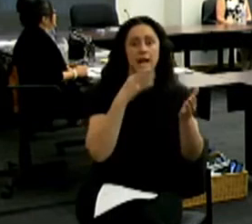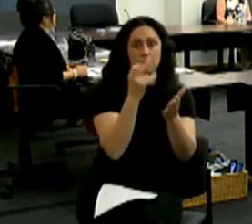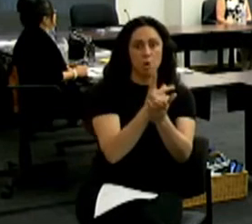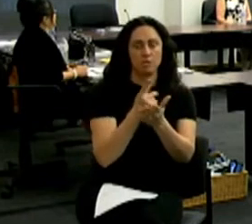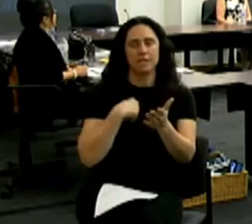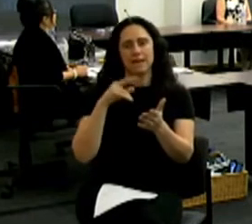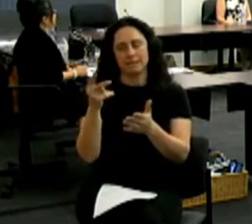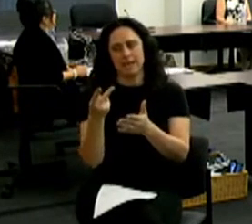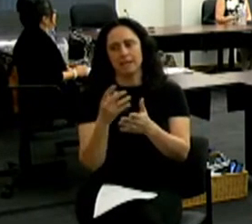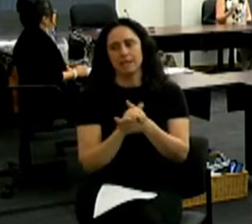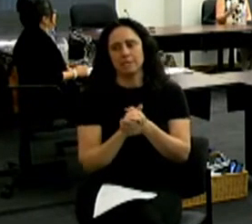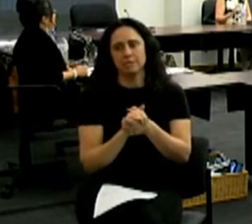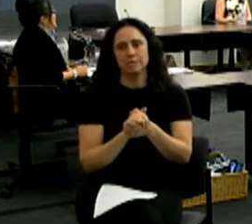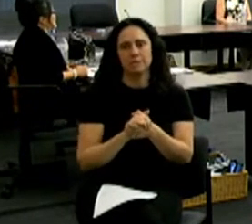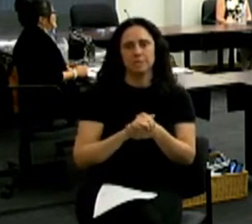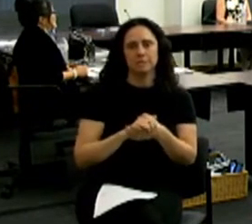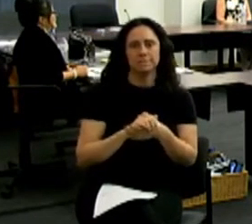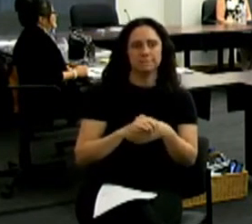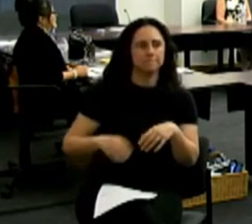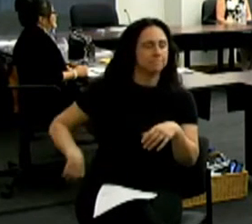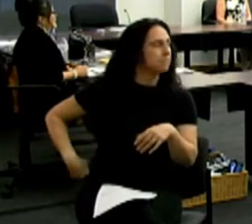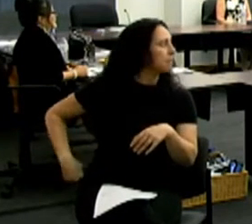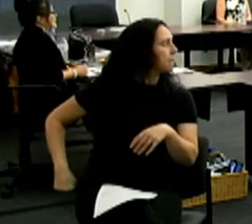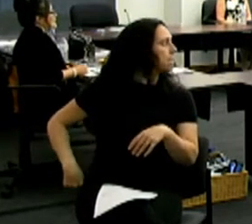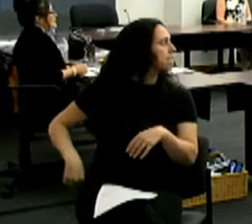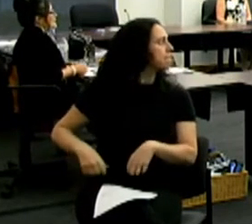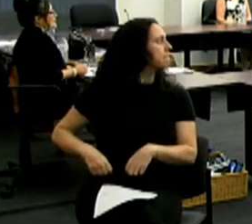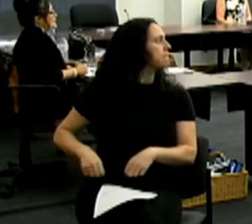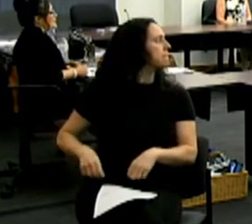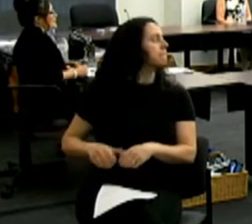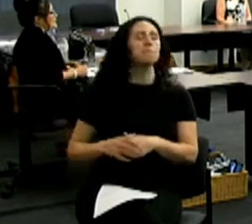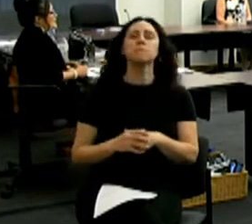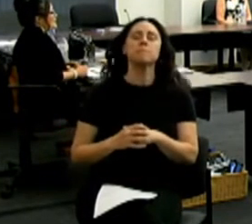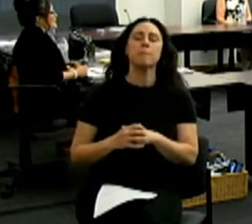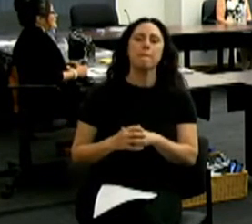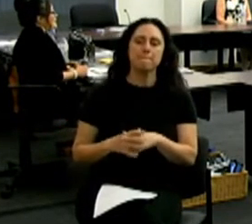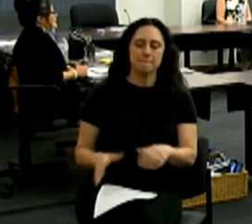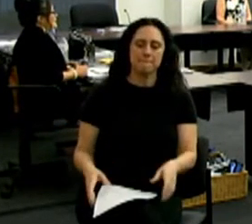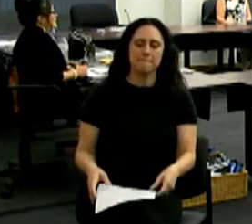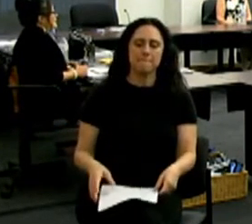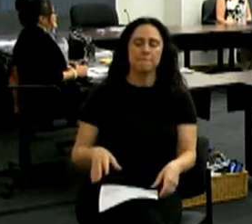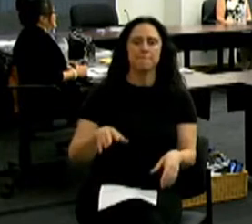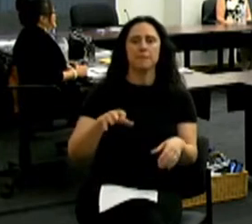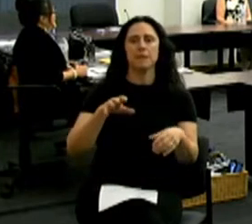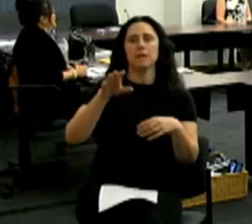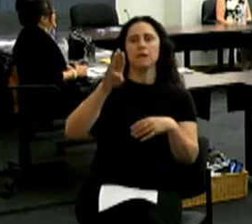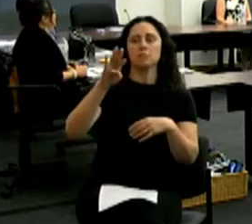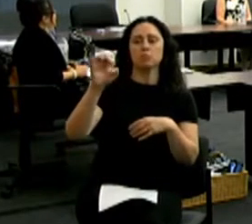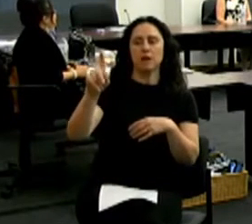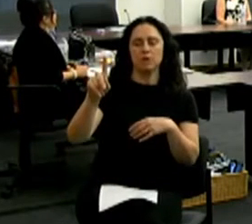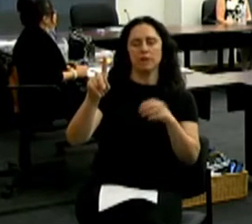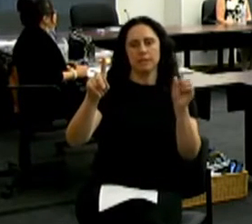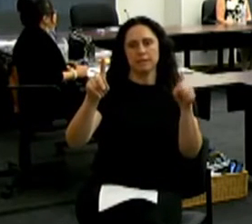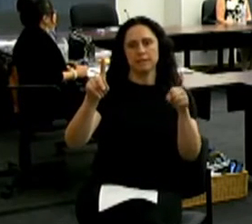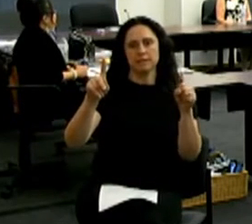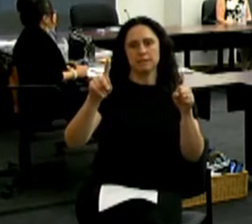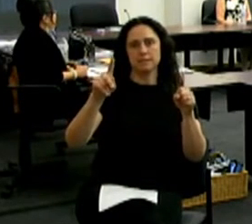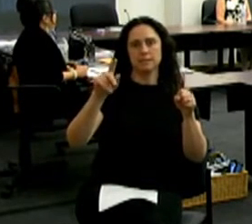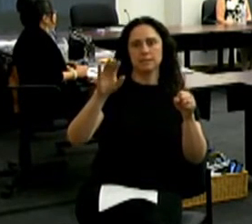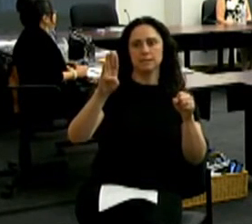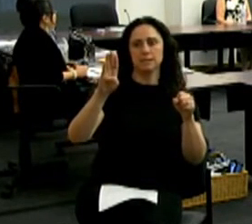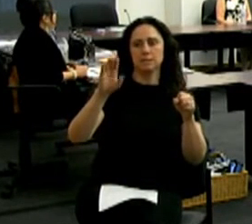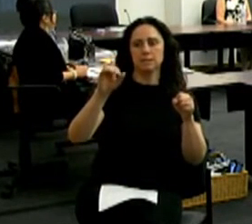Who seconded? Go ahead. Jake did. Jake did. Go ahead, Kelly. Trustee Broderick. Aye.